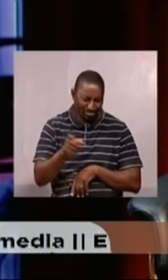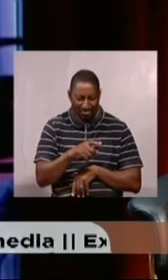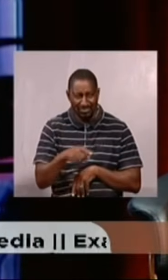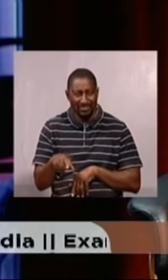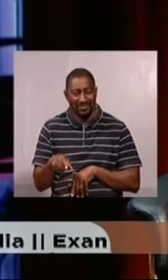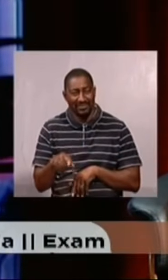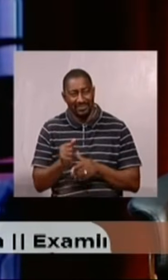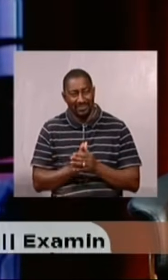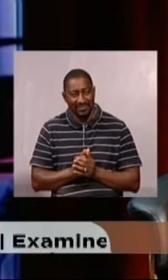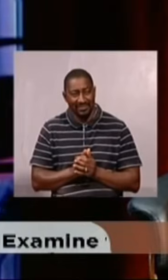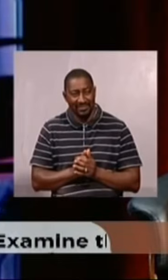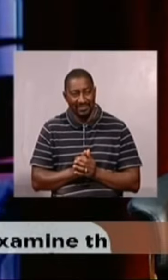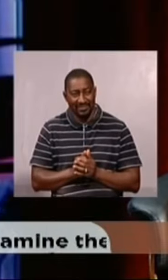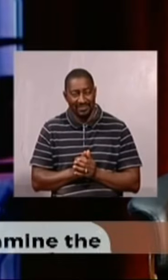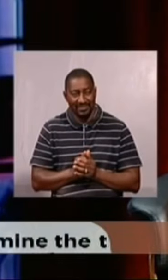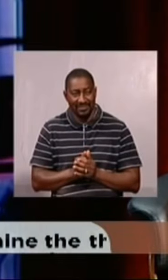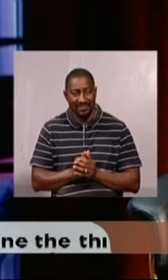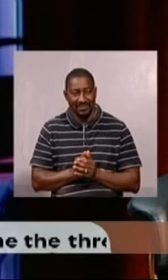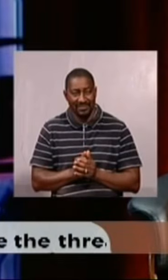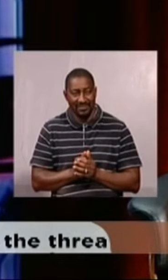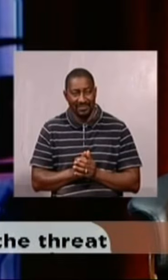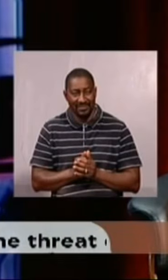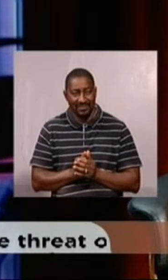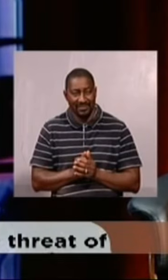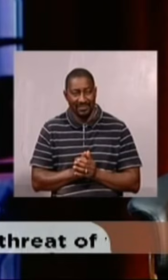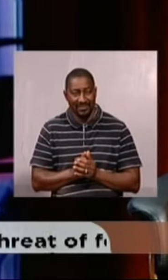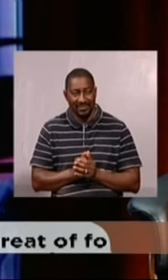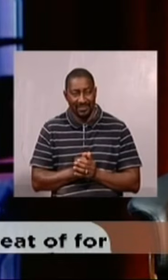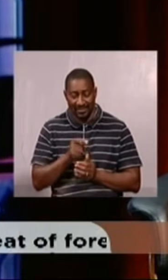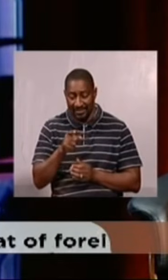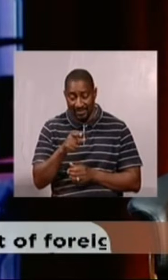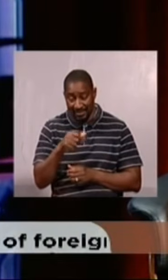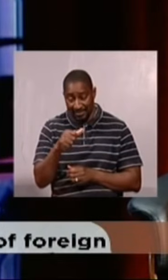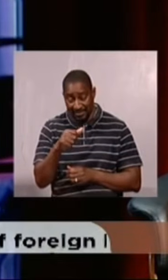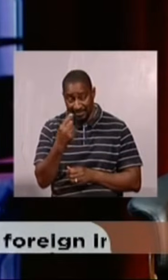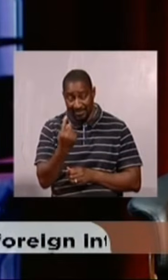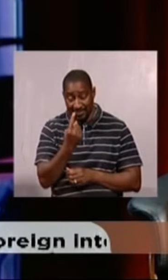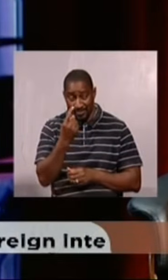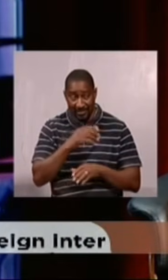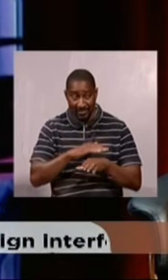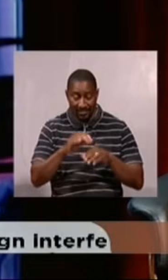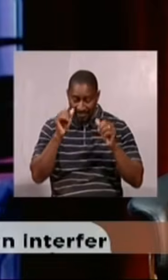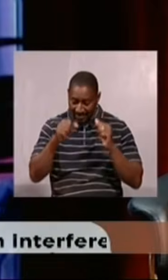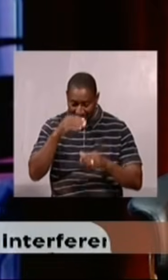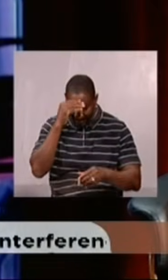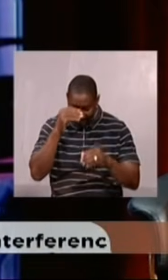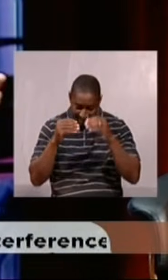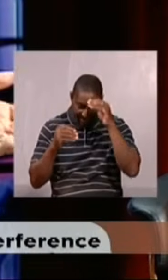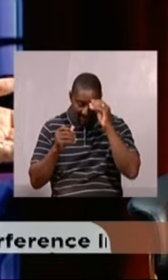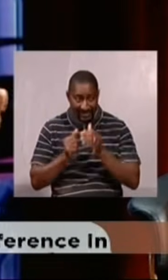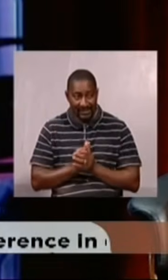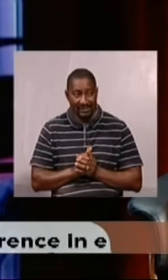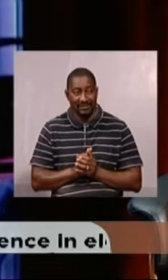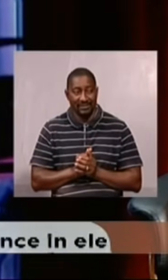nonsense, and some of it is malicious. So that's the only way. We have to improve our education in an election.